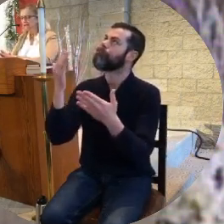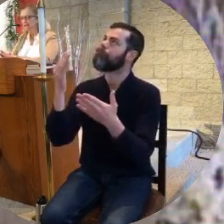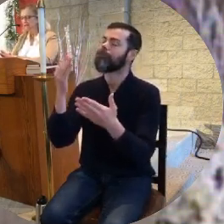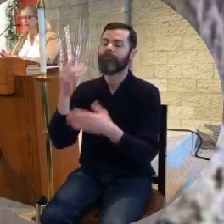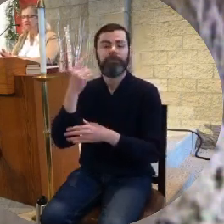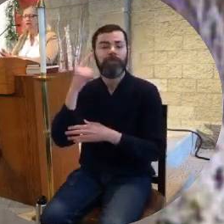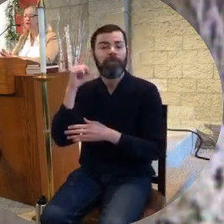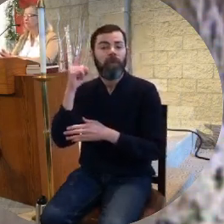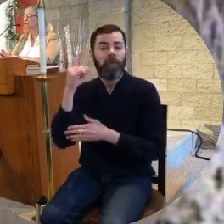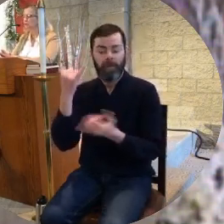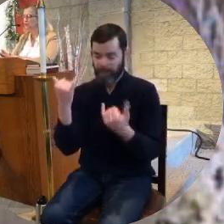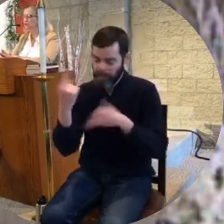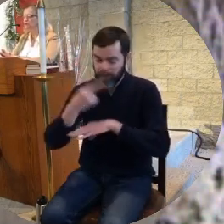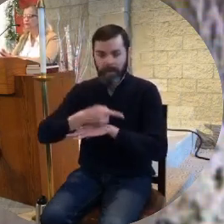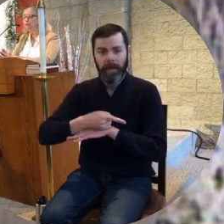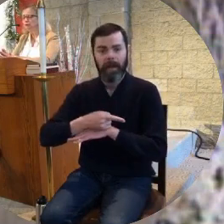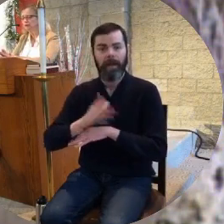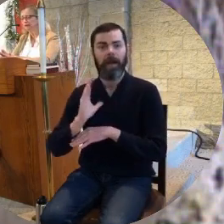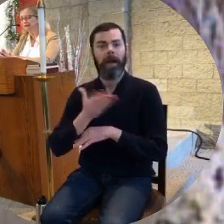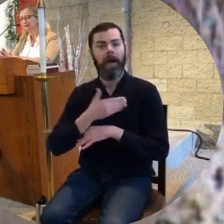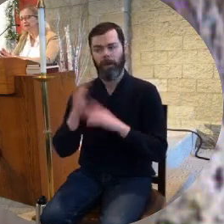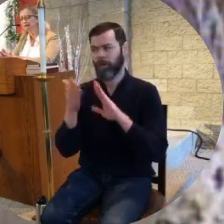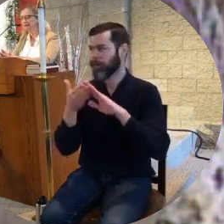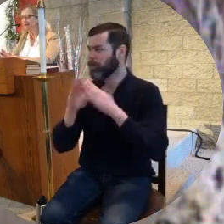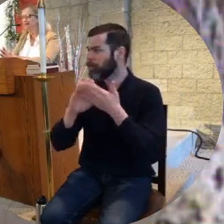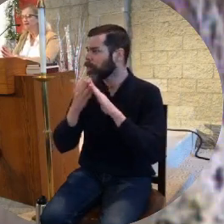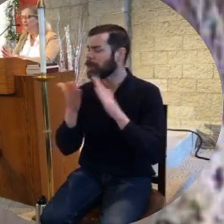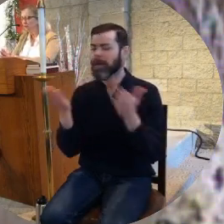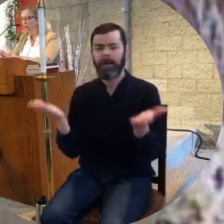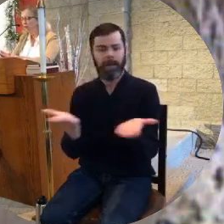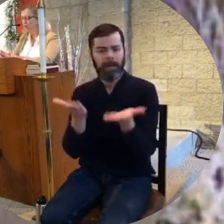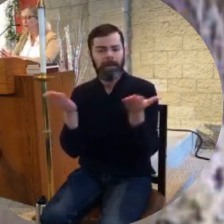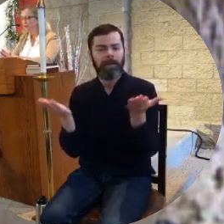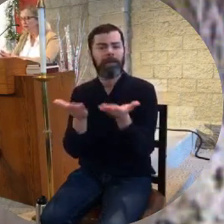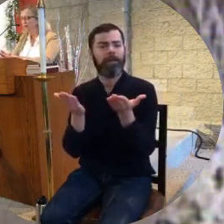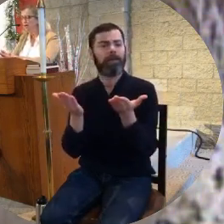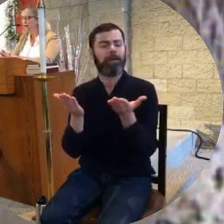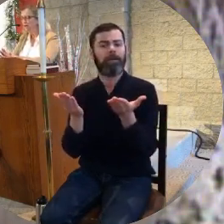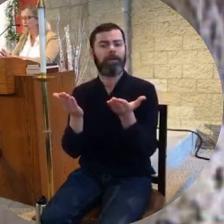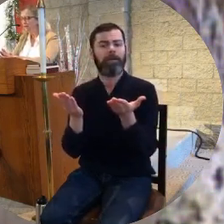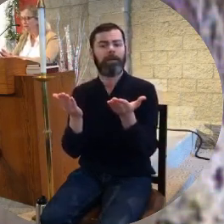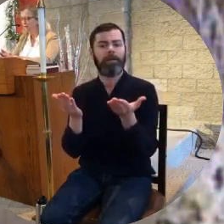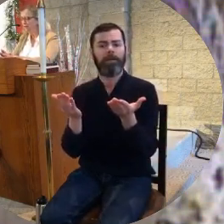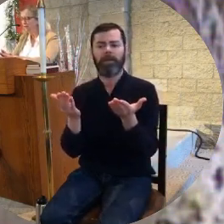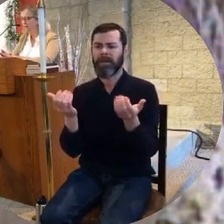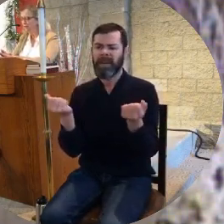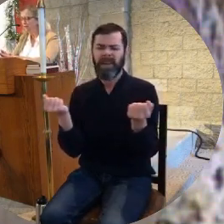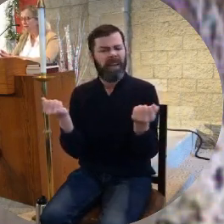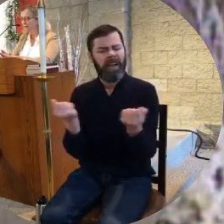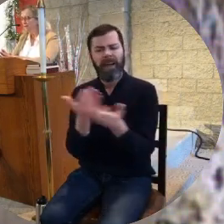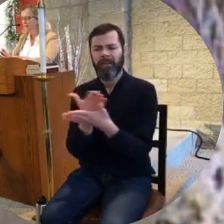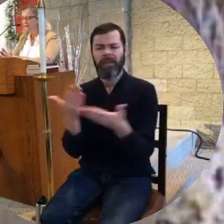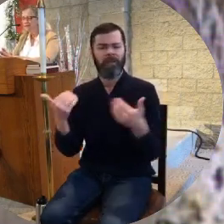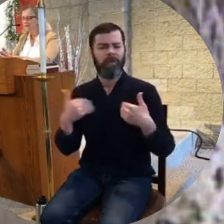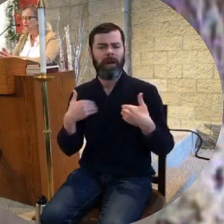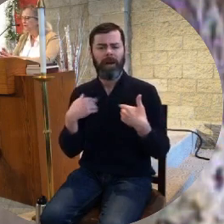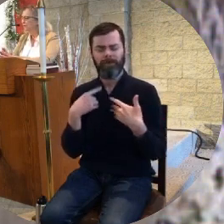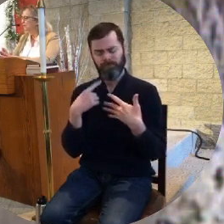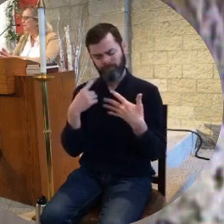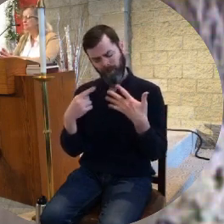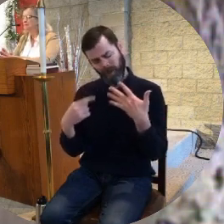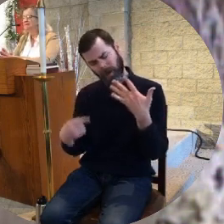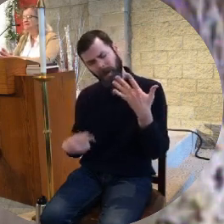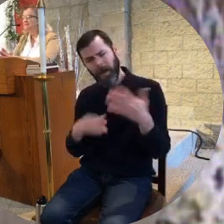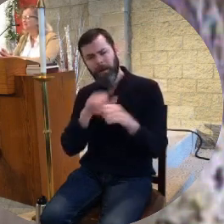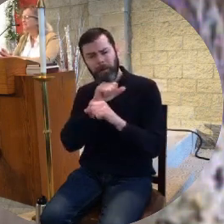day, for our spiritual community, for all that we are blessed with. We thank you for